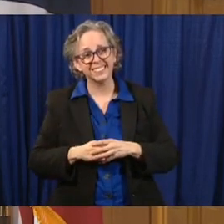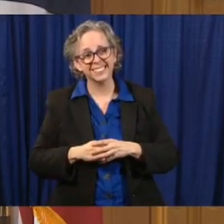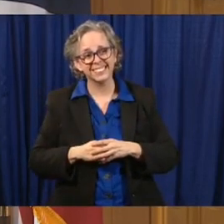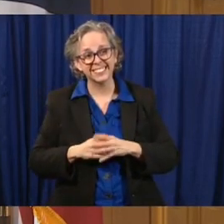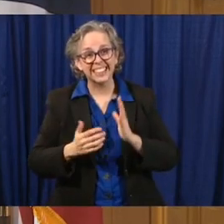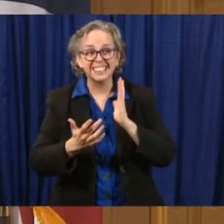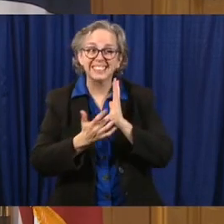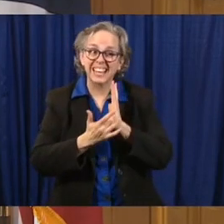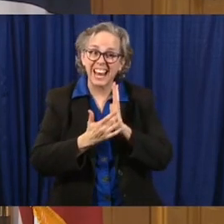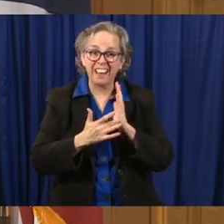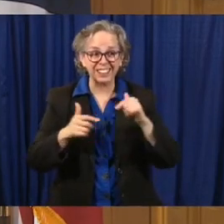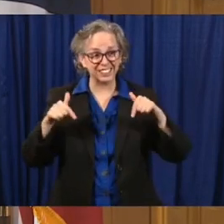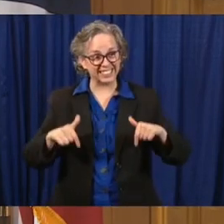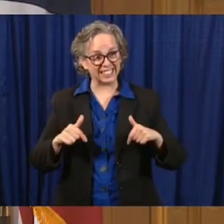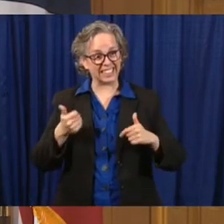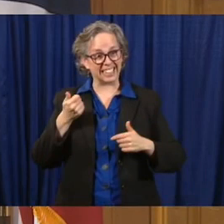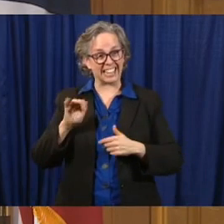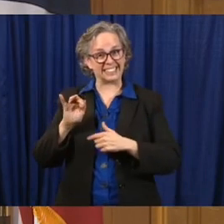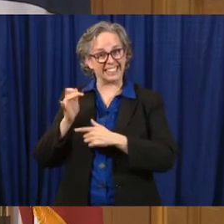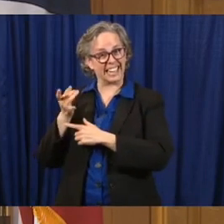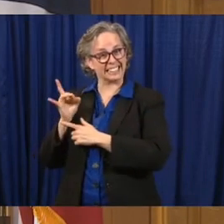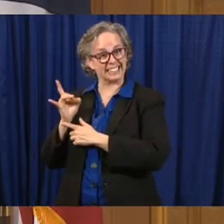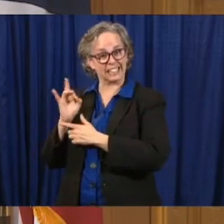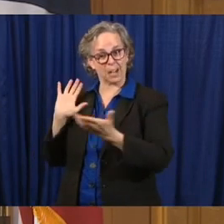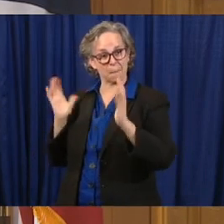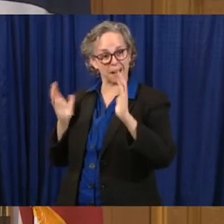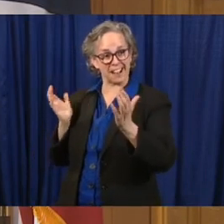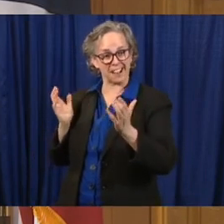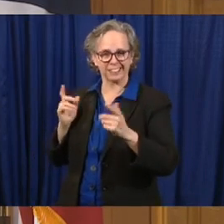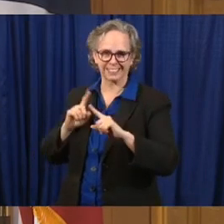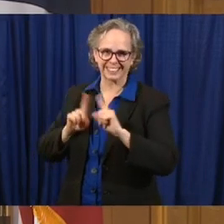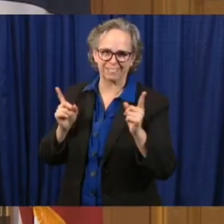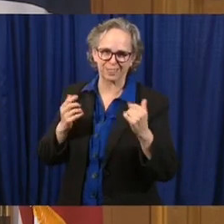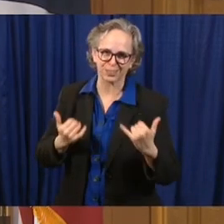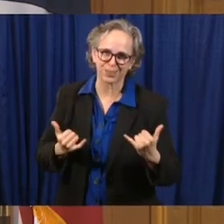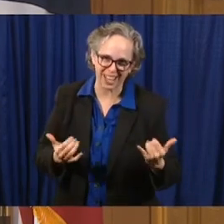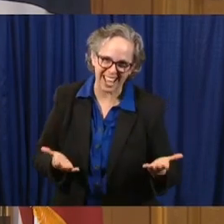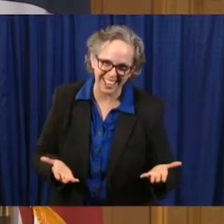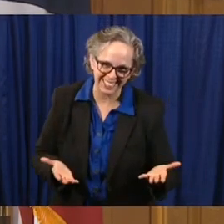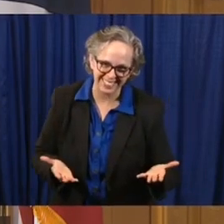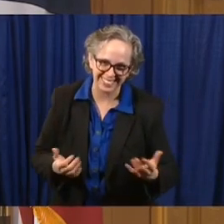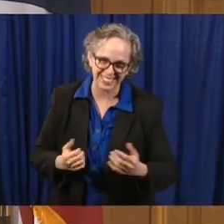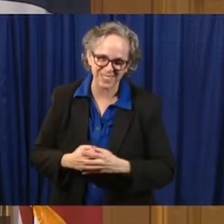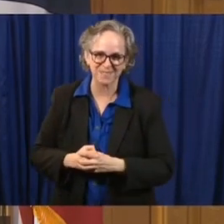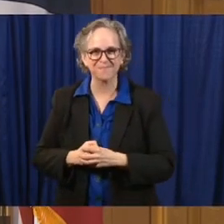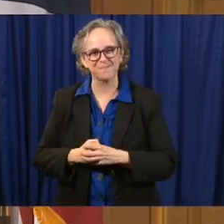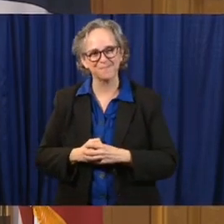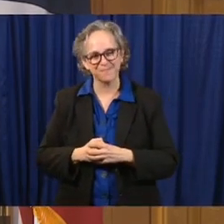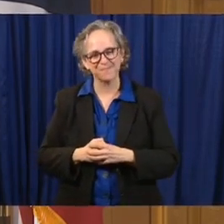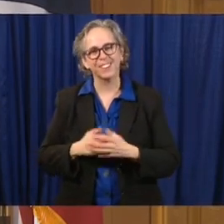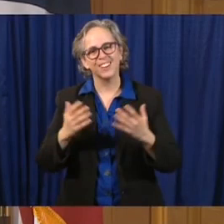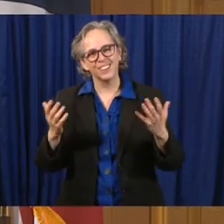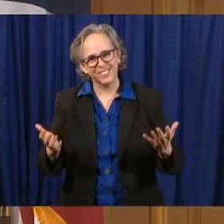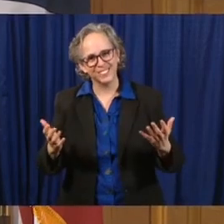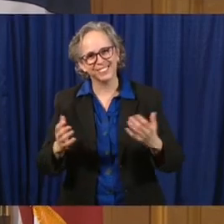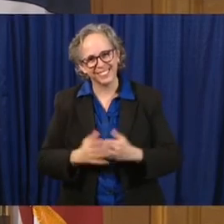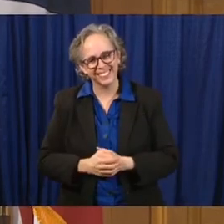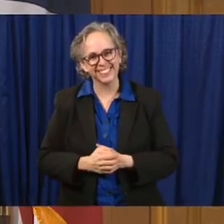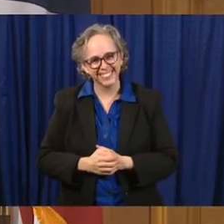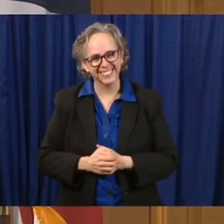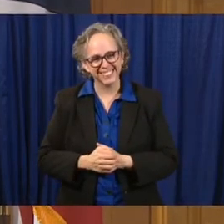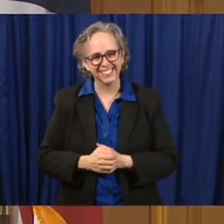that that monster is literally out there. So, you know, we're all in this together. We're all trying to figure this